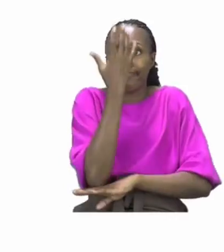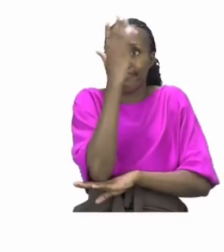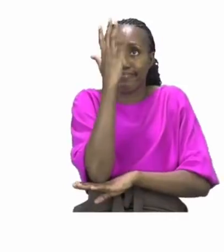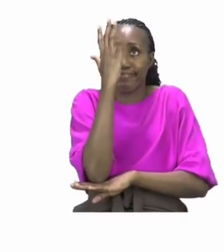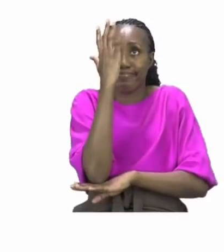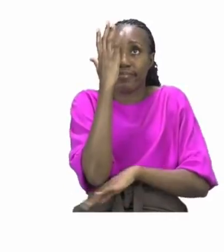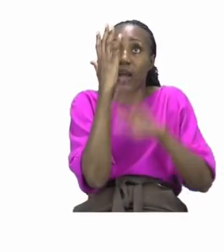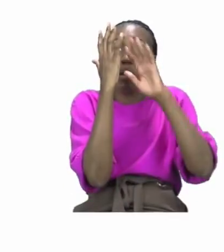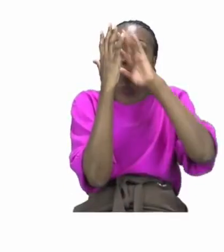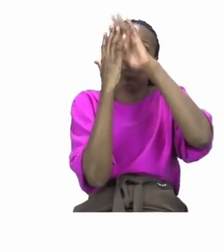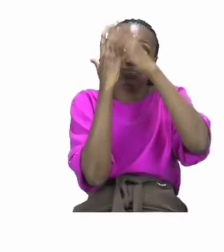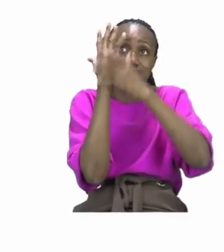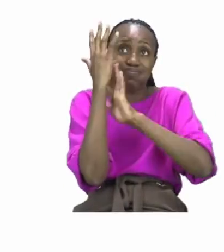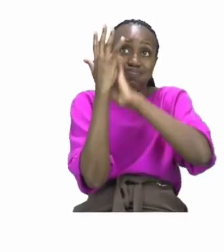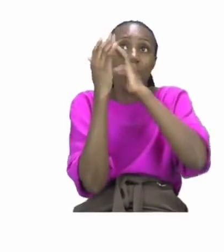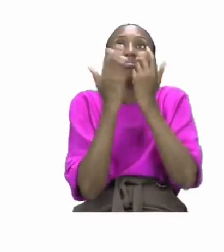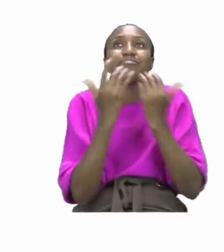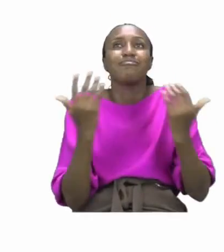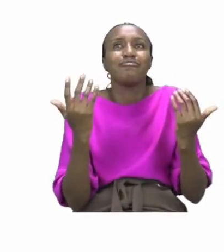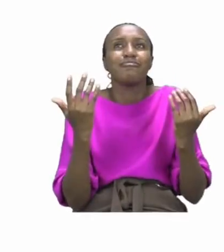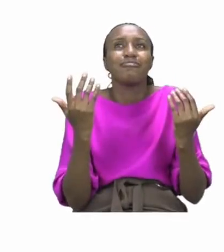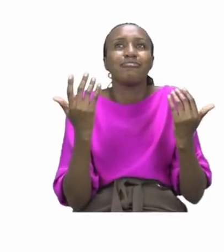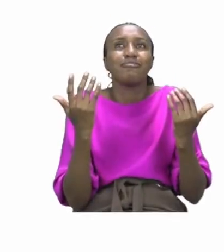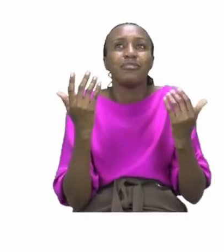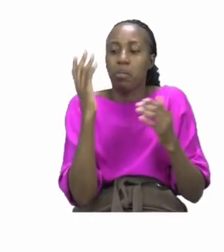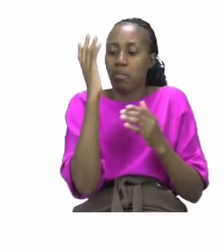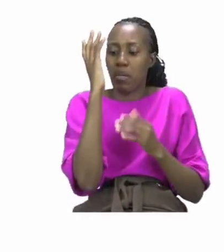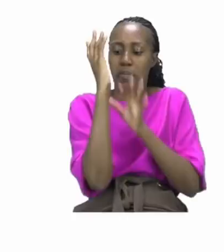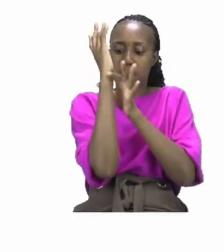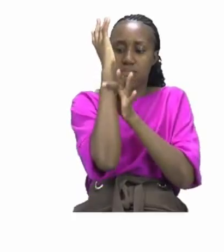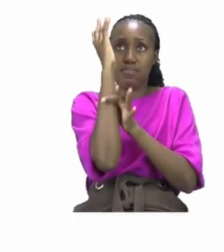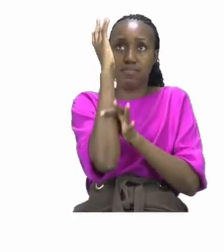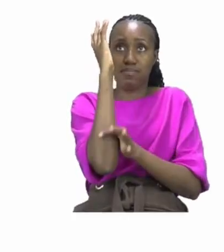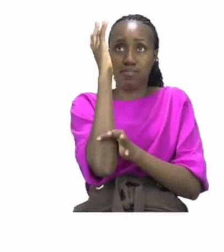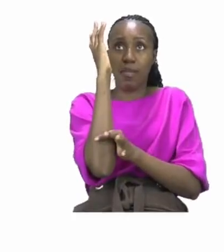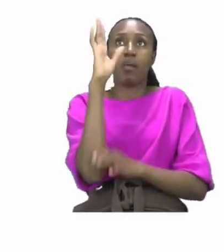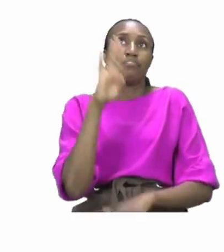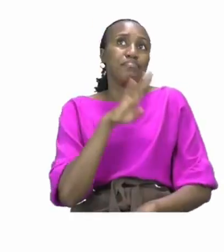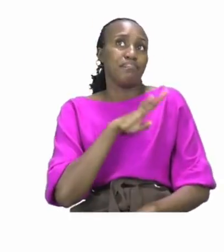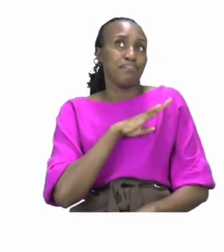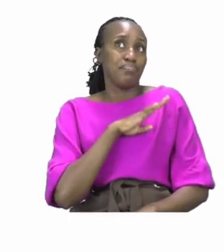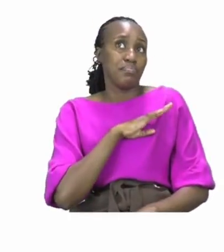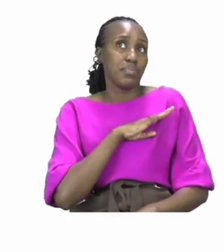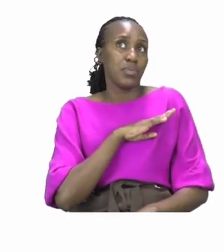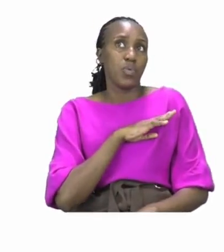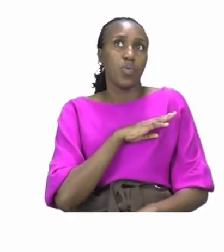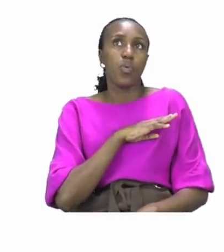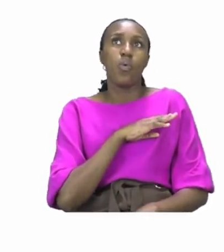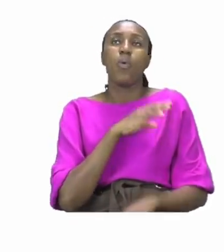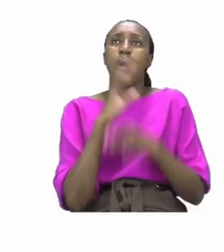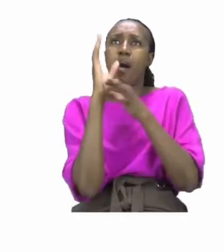their leaves are green, and then they have brown or dark